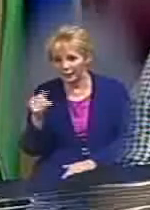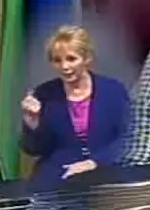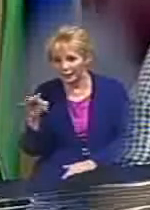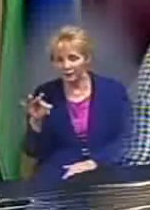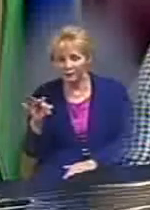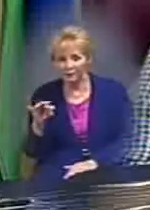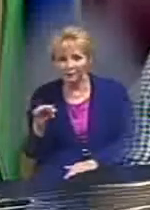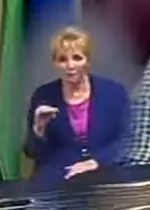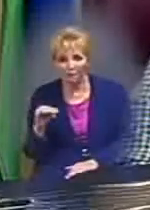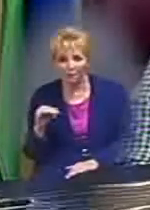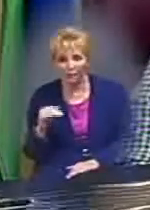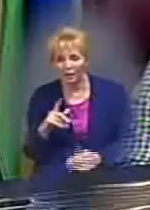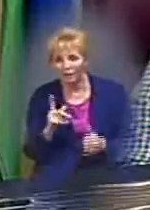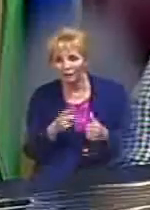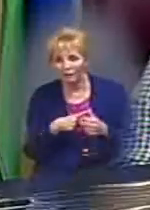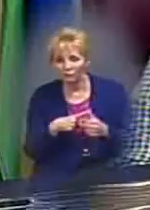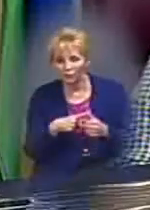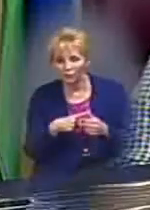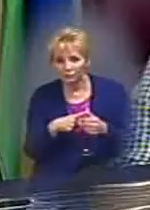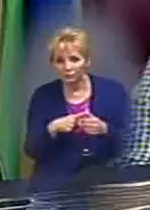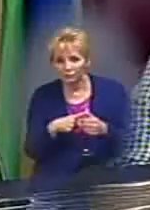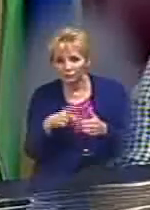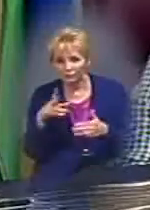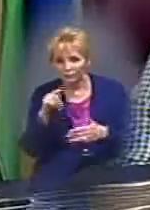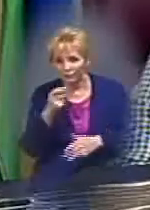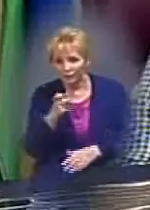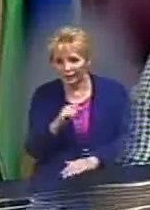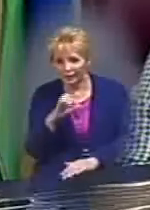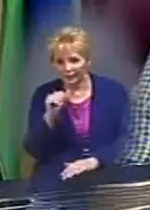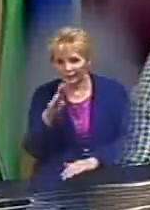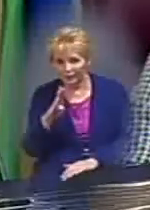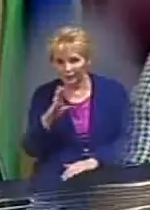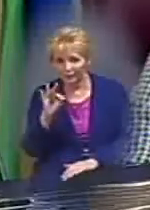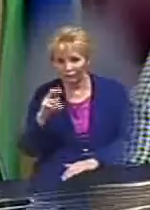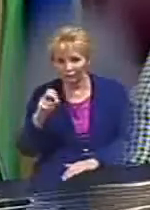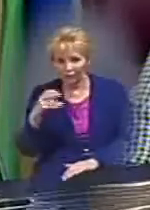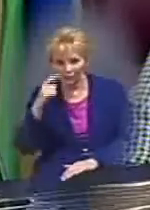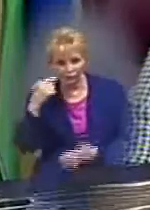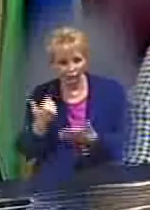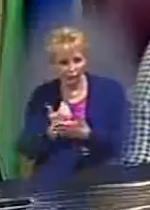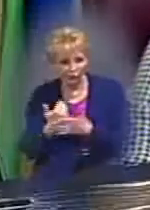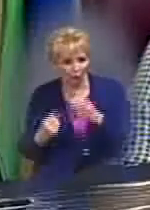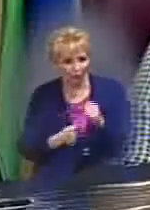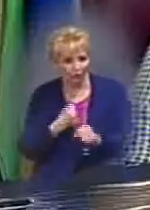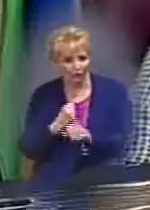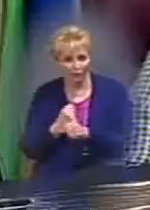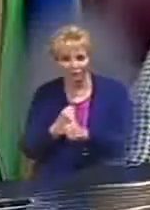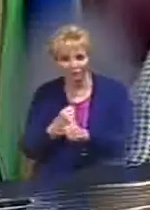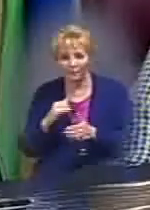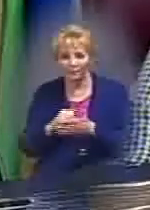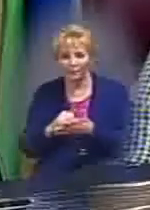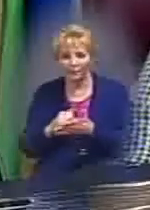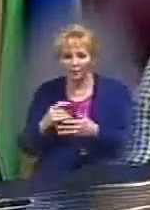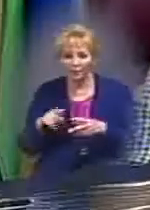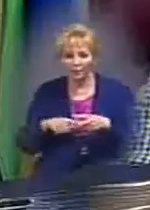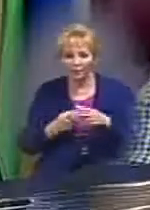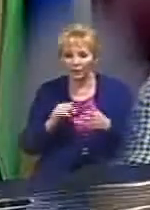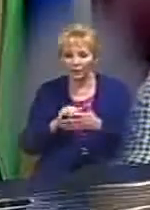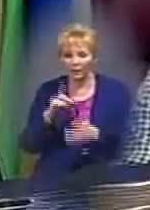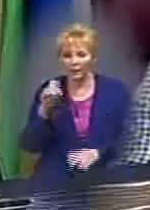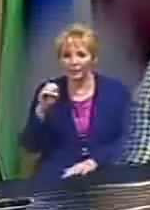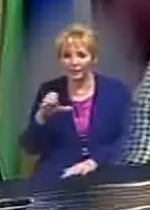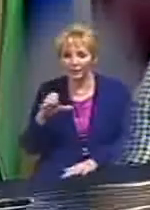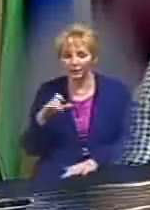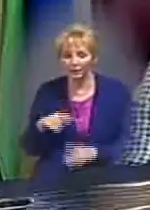$2,271.19, the first reading of taxicab franchises for the new year. Those will come back again in December for